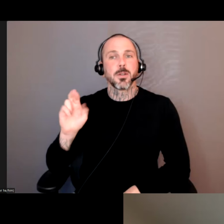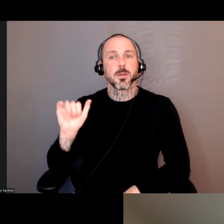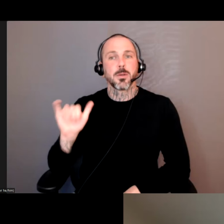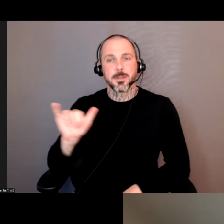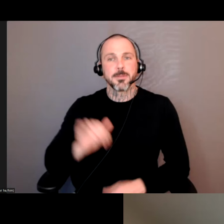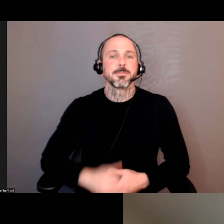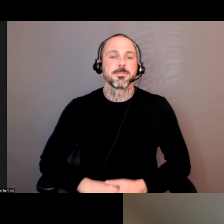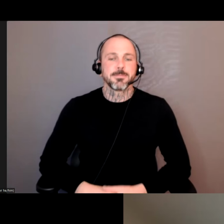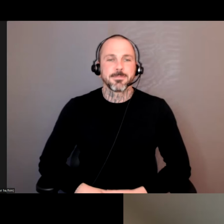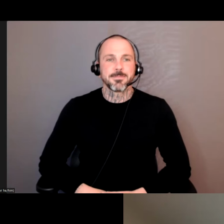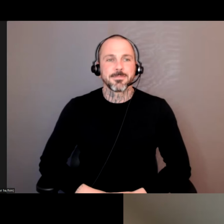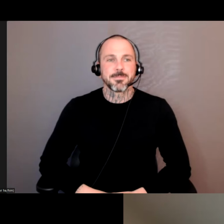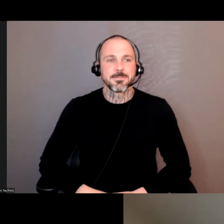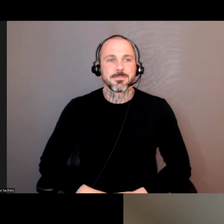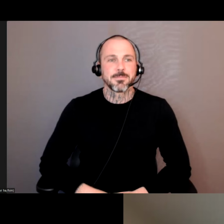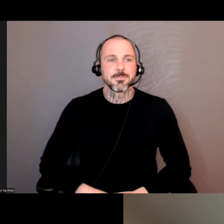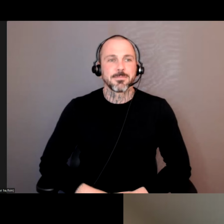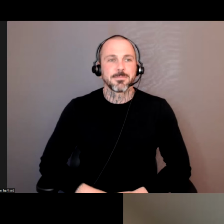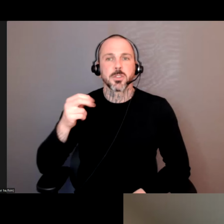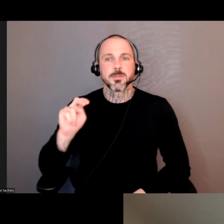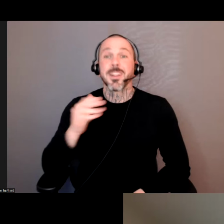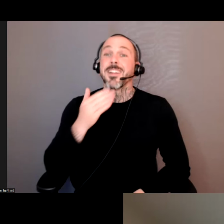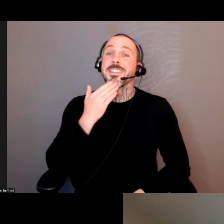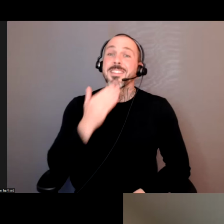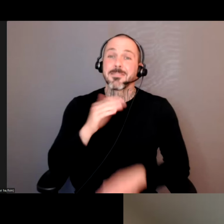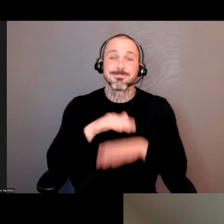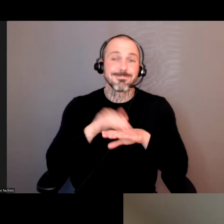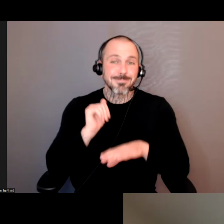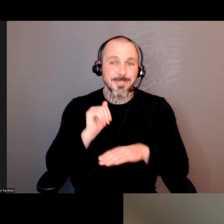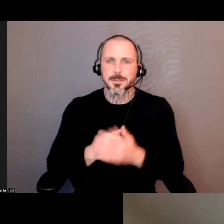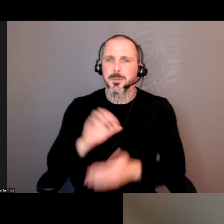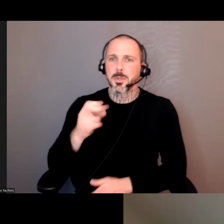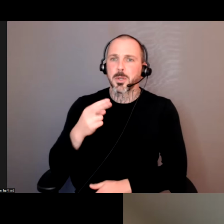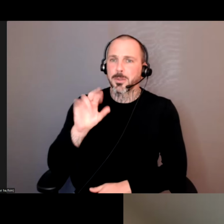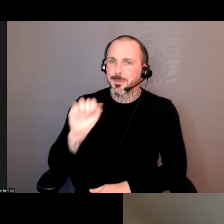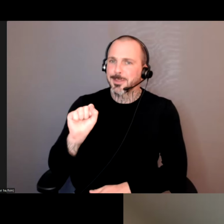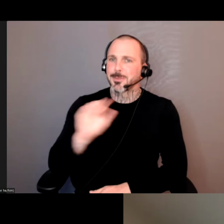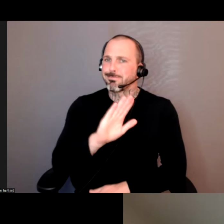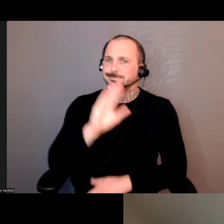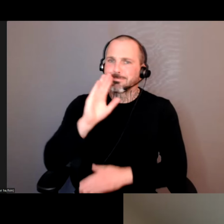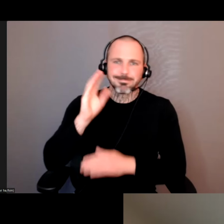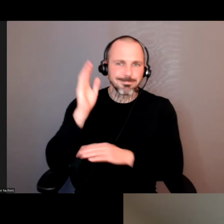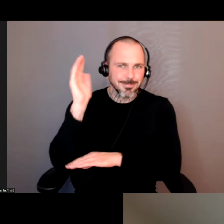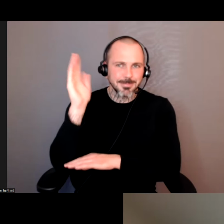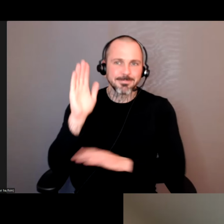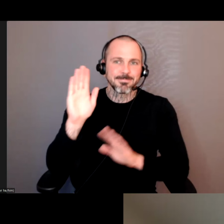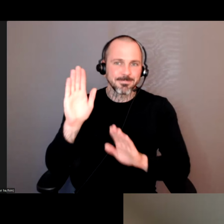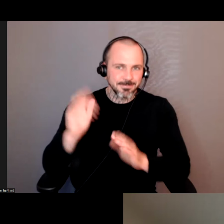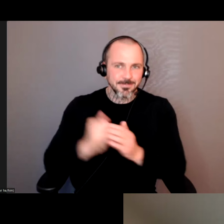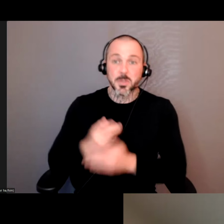Well, thanks for having us, and thanks, Chris, for your great information. And Jeff and I are partners together that work at the Canadian Anti-Fraud